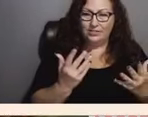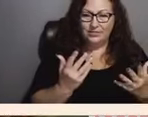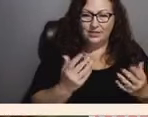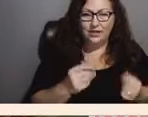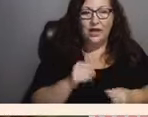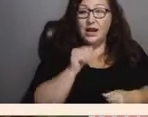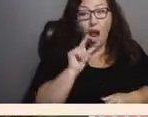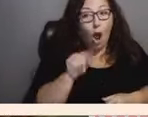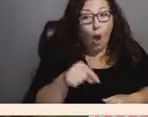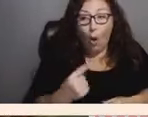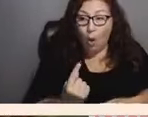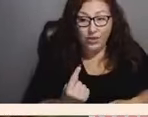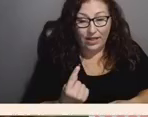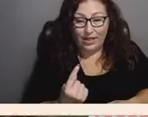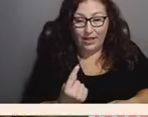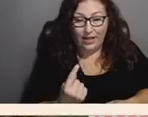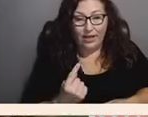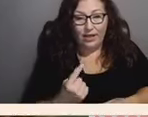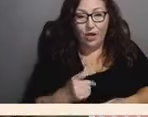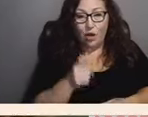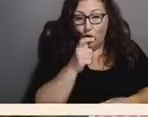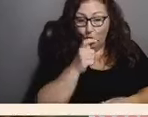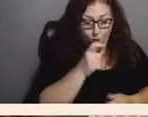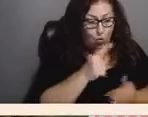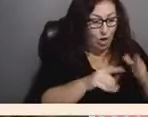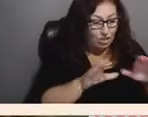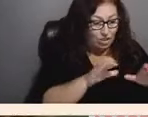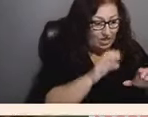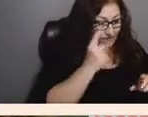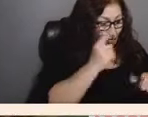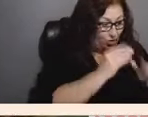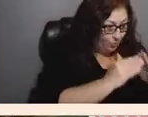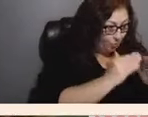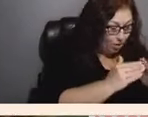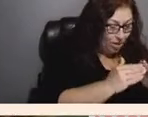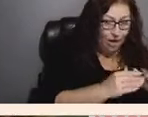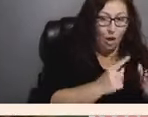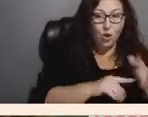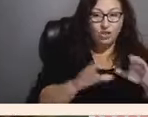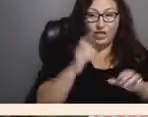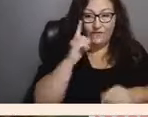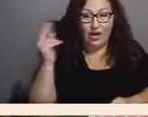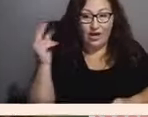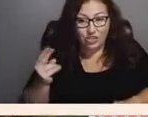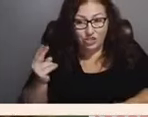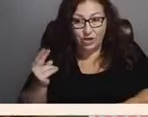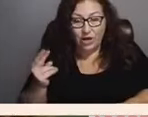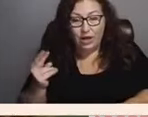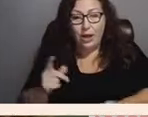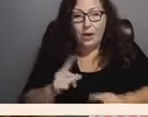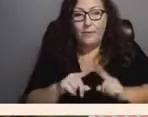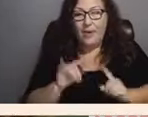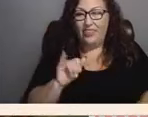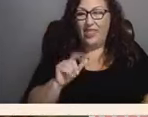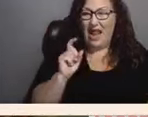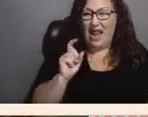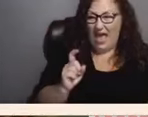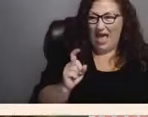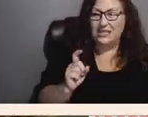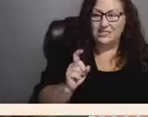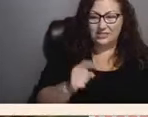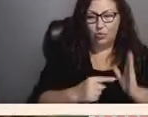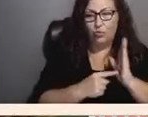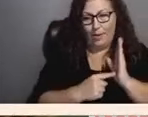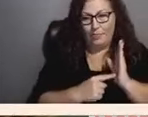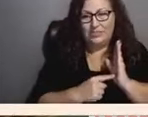only of who, what she did in the community, what she did for history, but that X represented